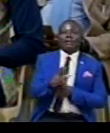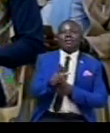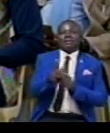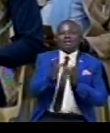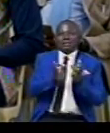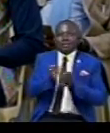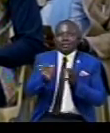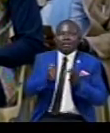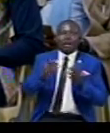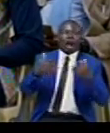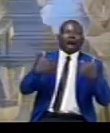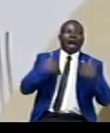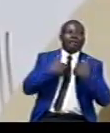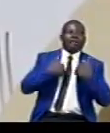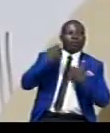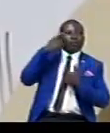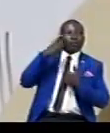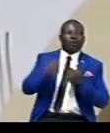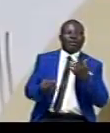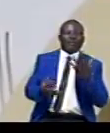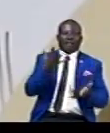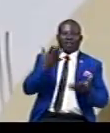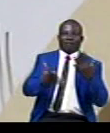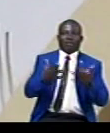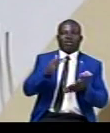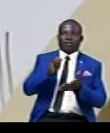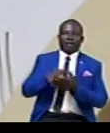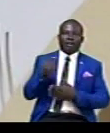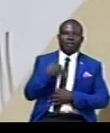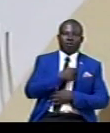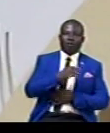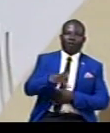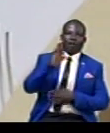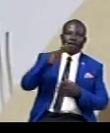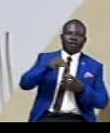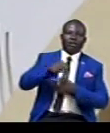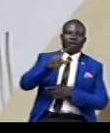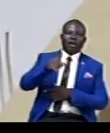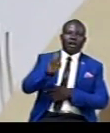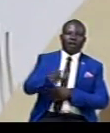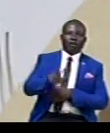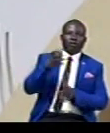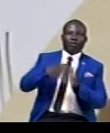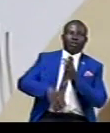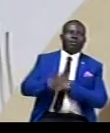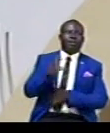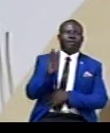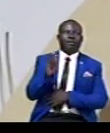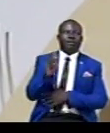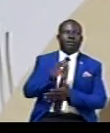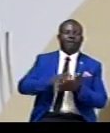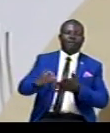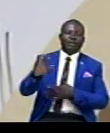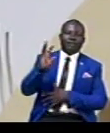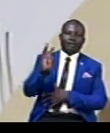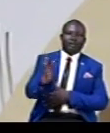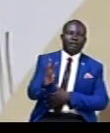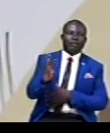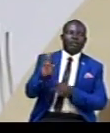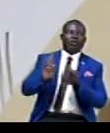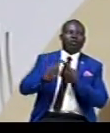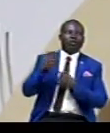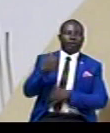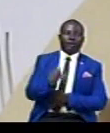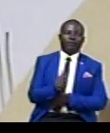the sacrifices that we find in Leviticus chapter 16 from verse 6 to